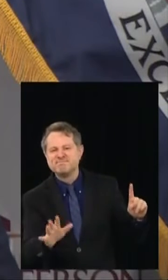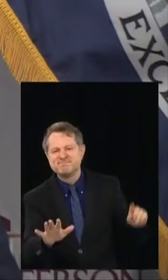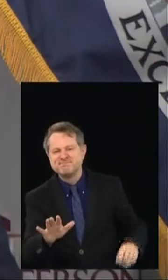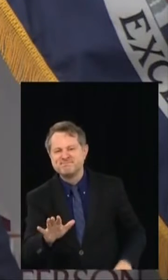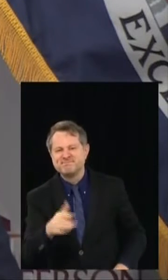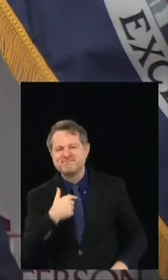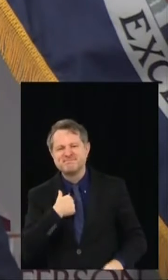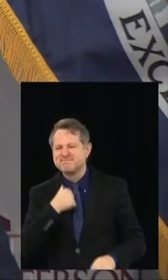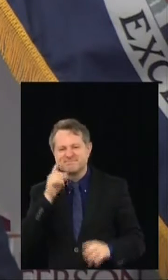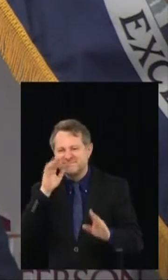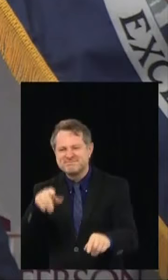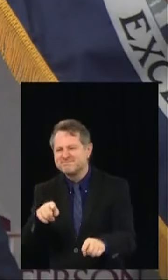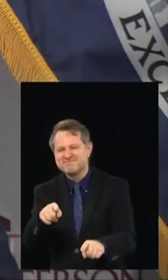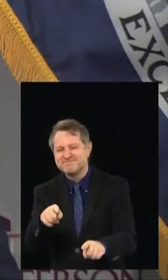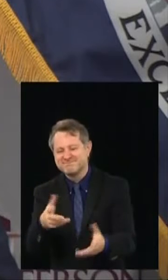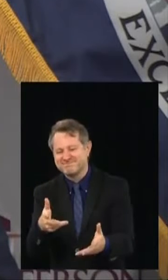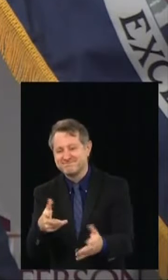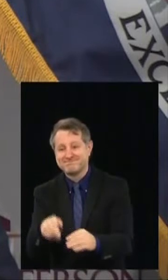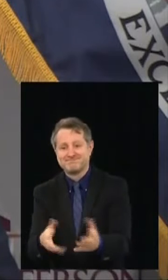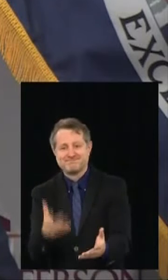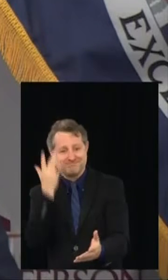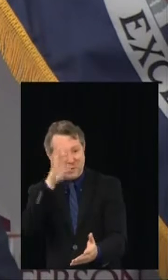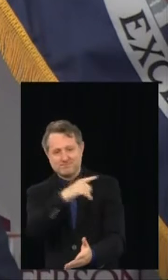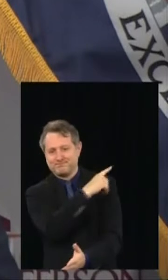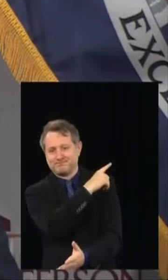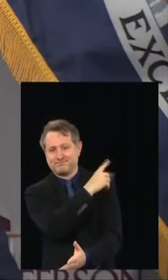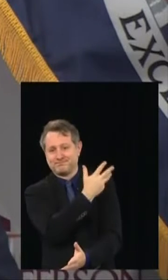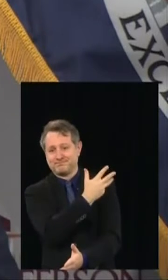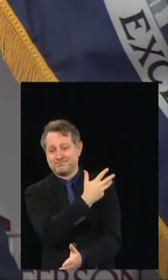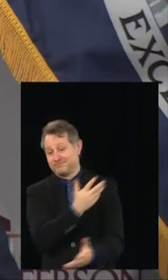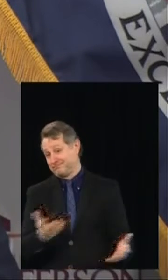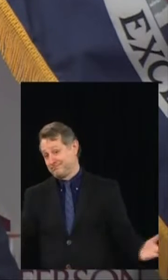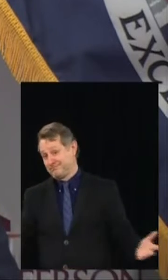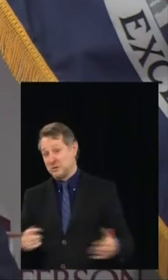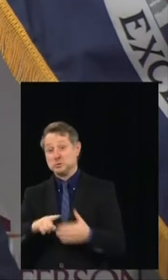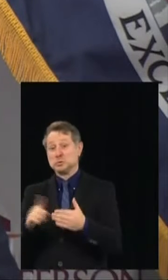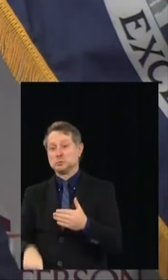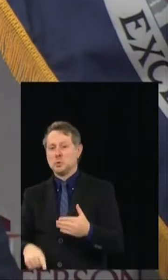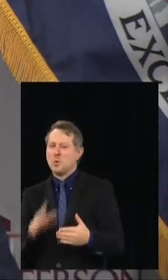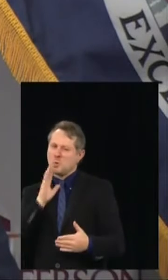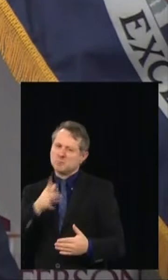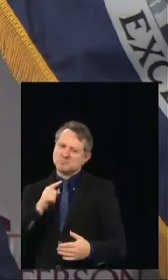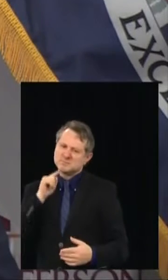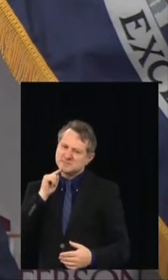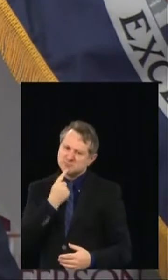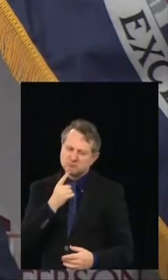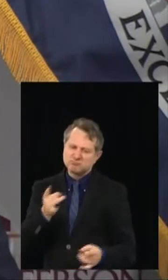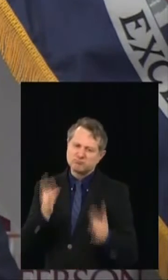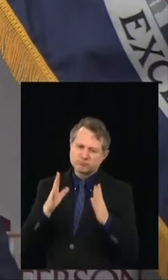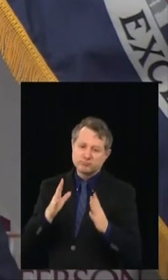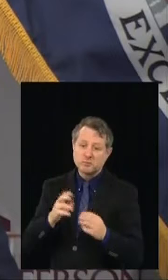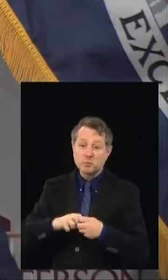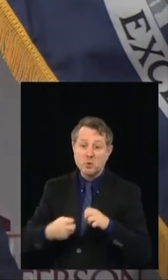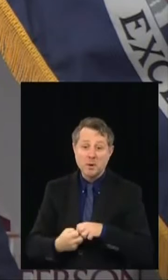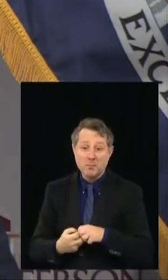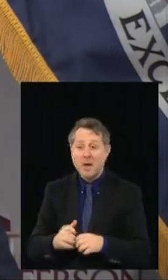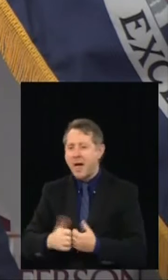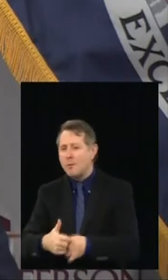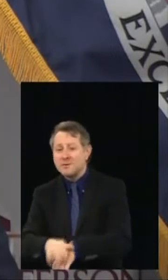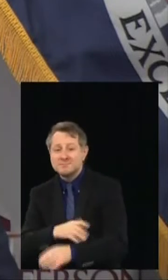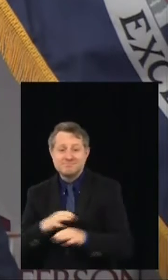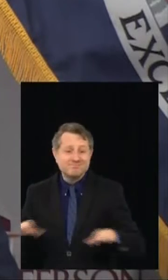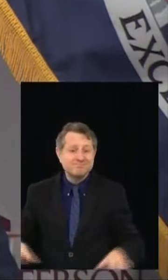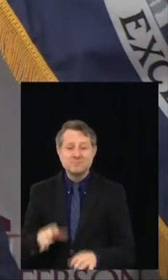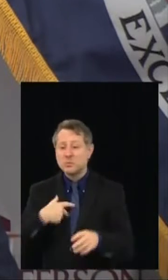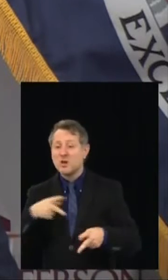going to have a serious problem. And I can't tell you what actions we would need to take to fill that budget hole, because we've never been here before.